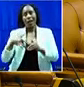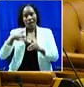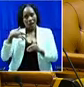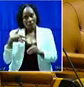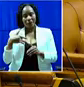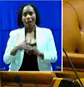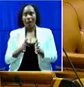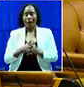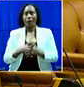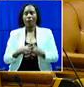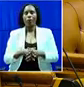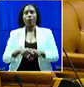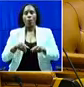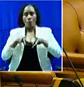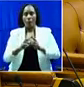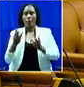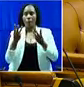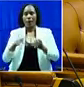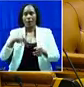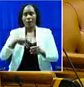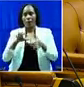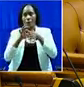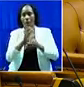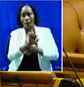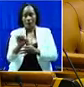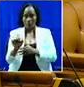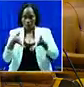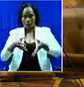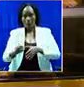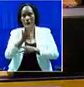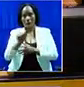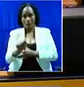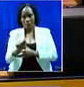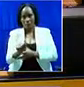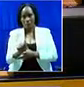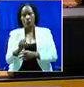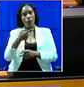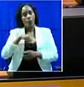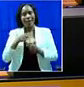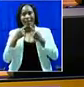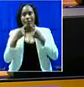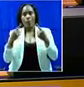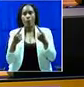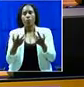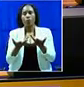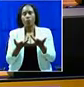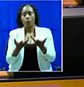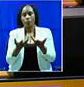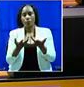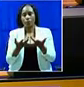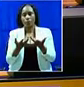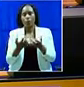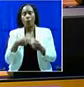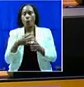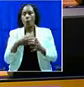Africans. Our response to the pandemic was therefore swift and has,